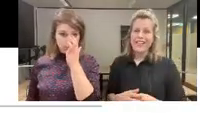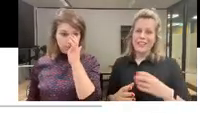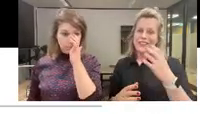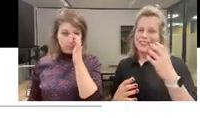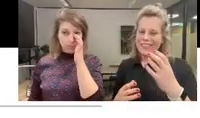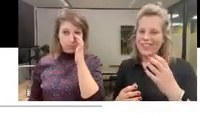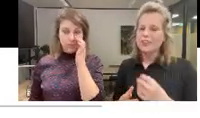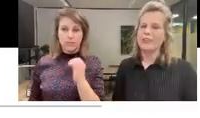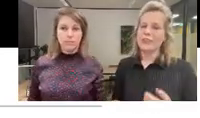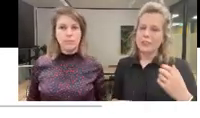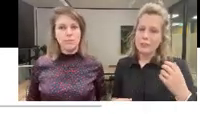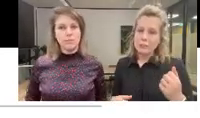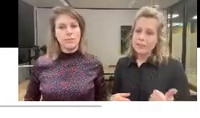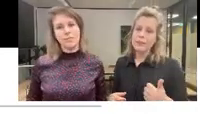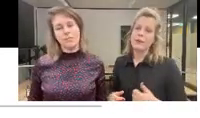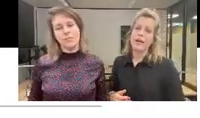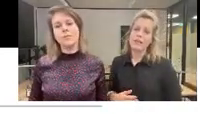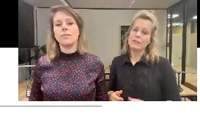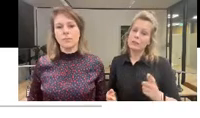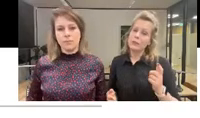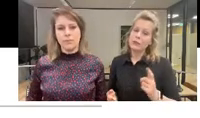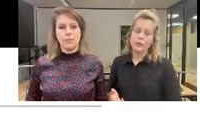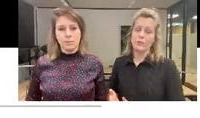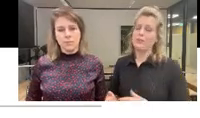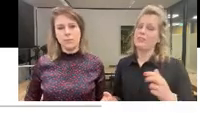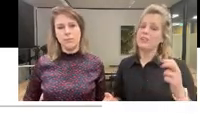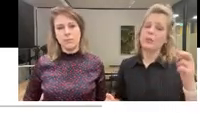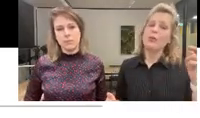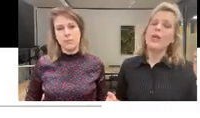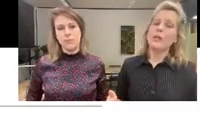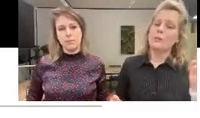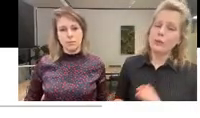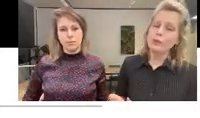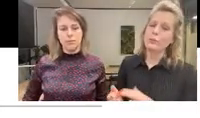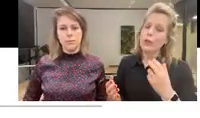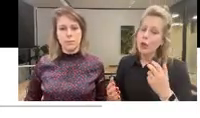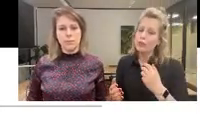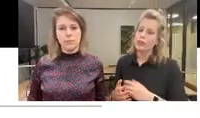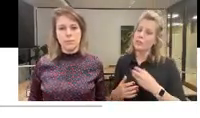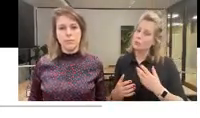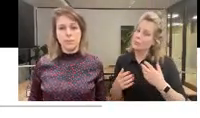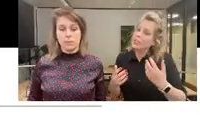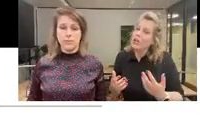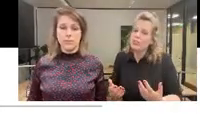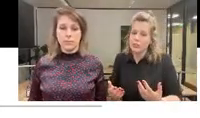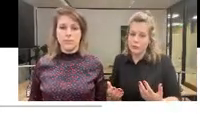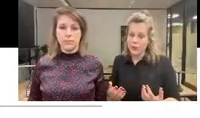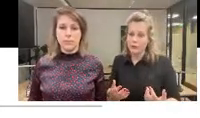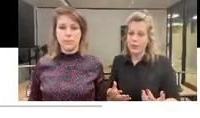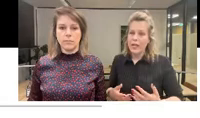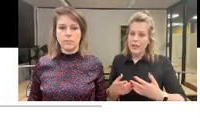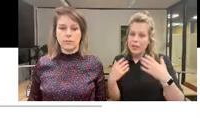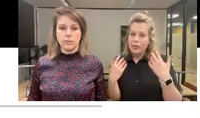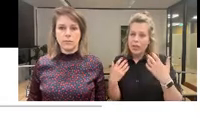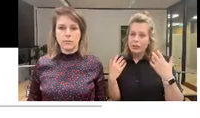Rhine you can see also the domestic violence, the maltreatment, the sexual abuse, but also the traumatic loss and